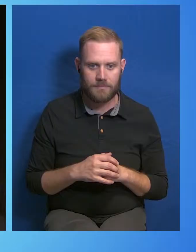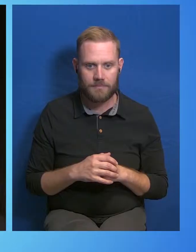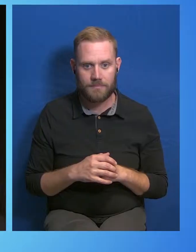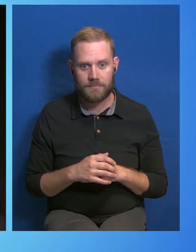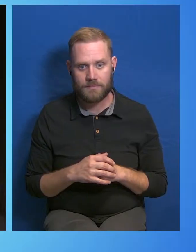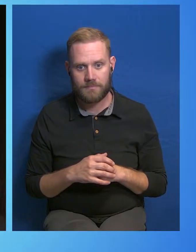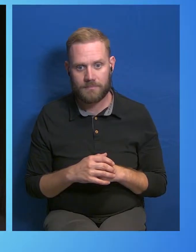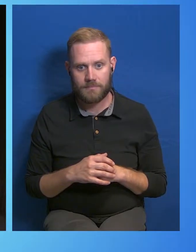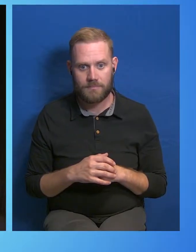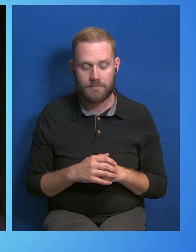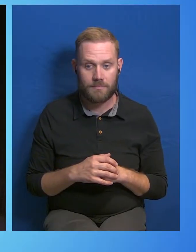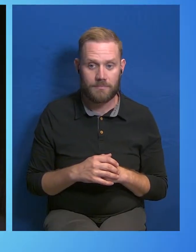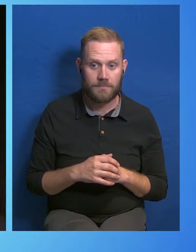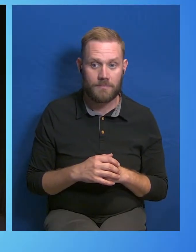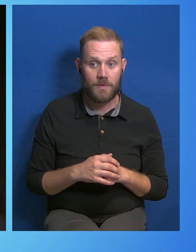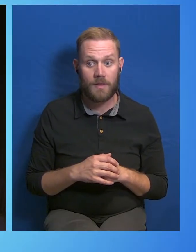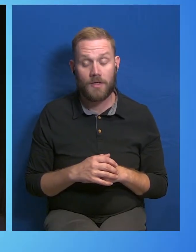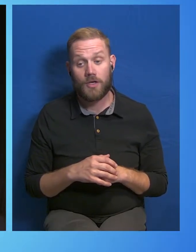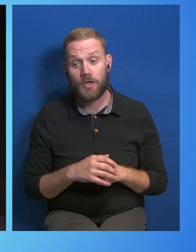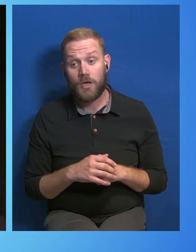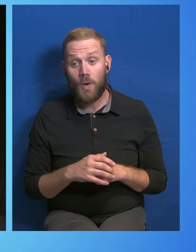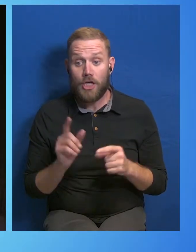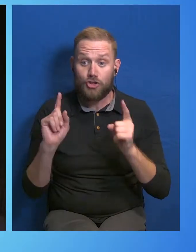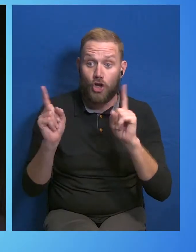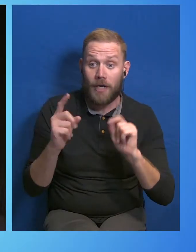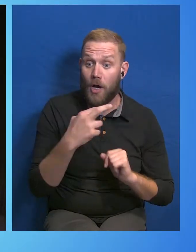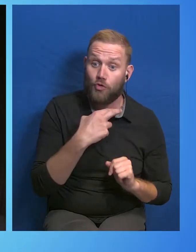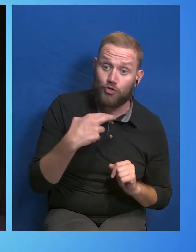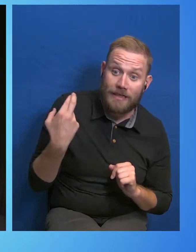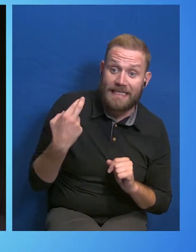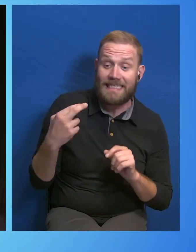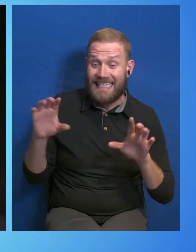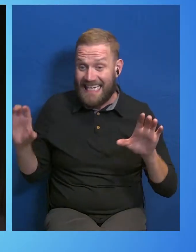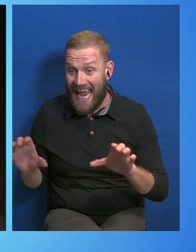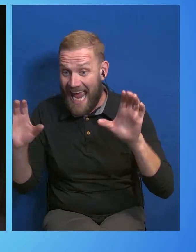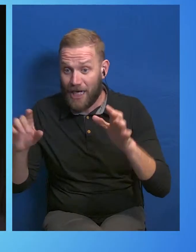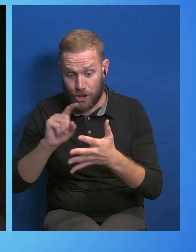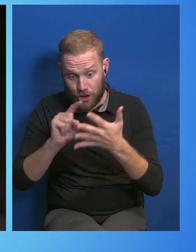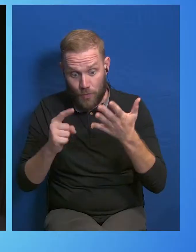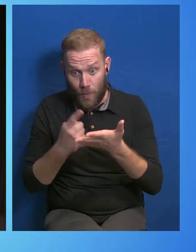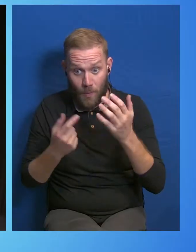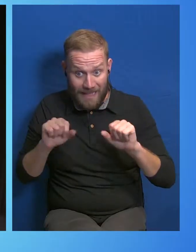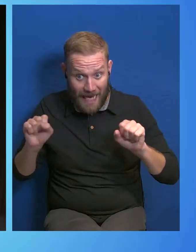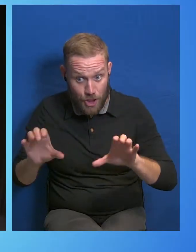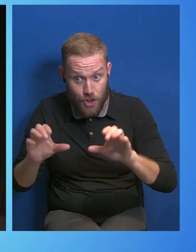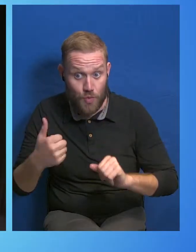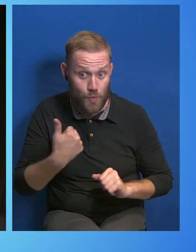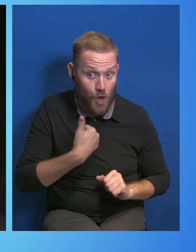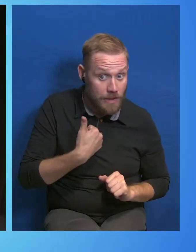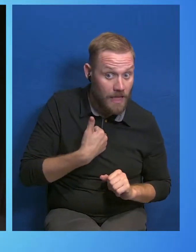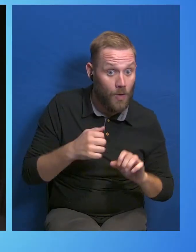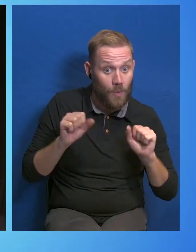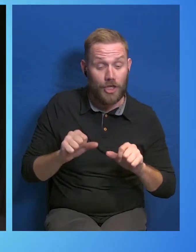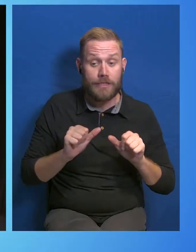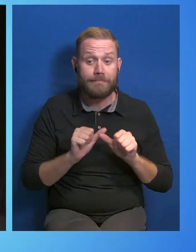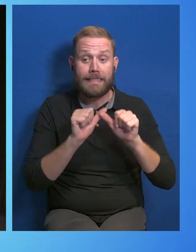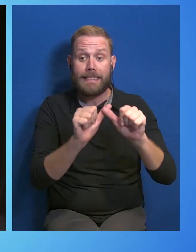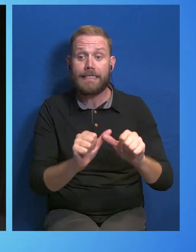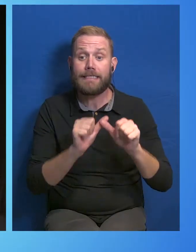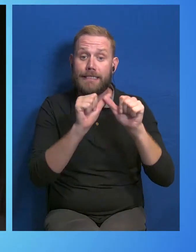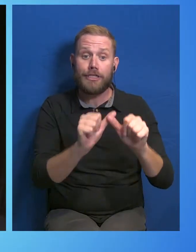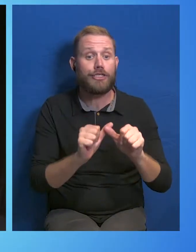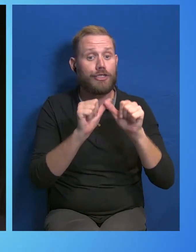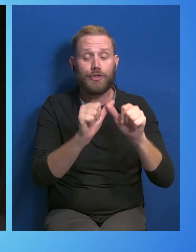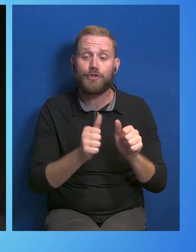When we talk about risk and actions that we can take, we could continue with the status